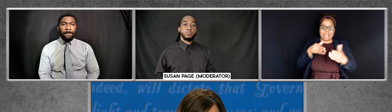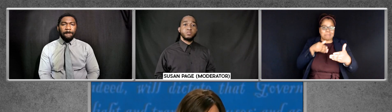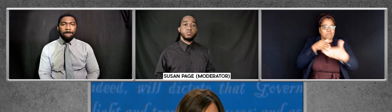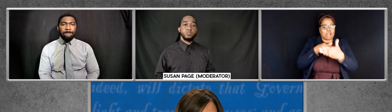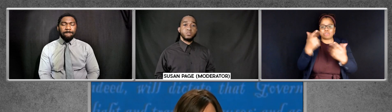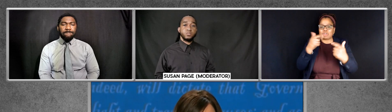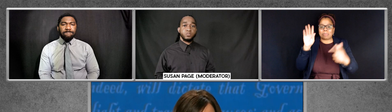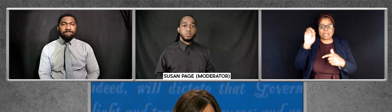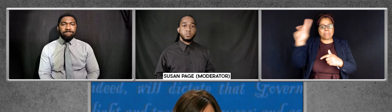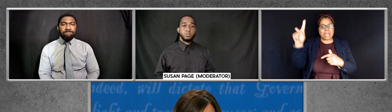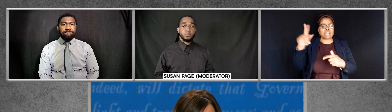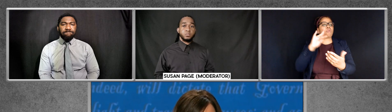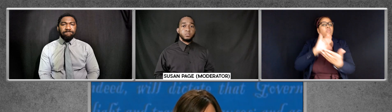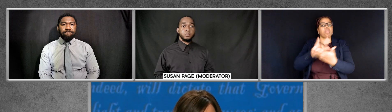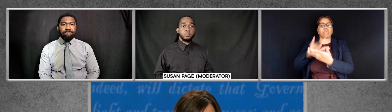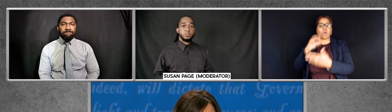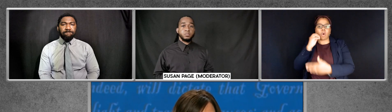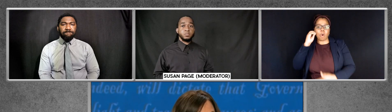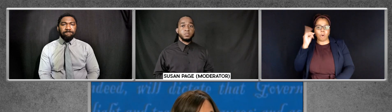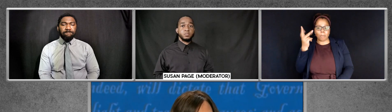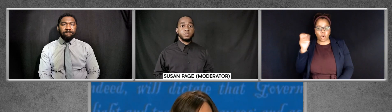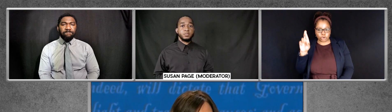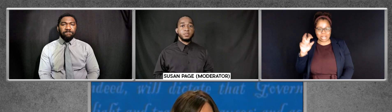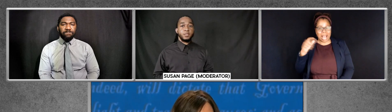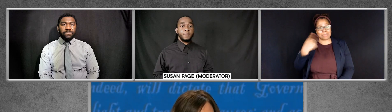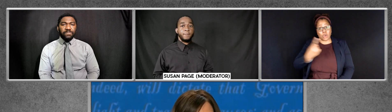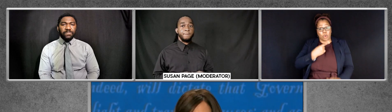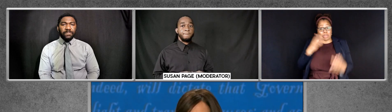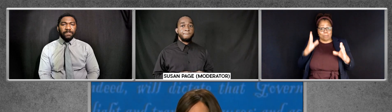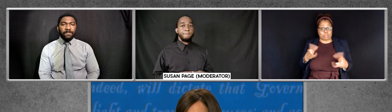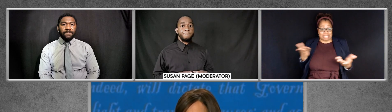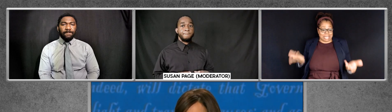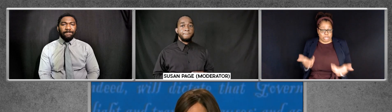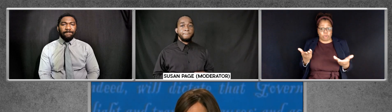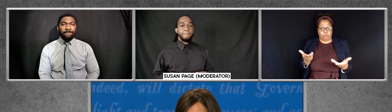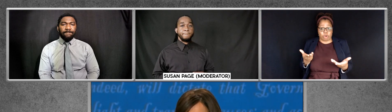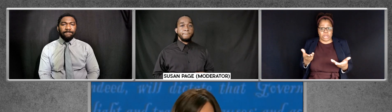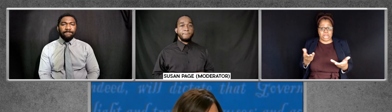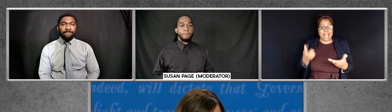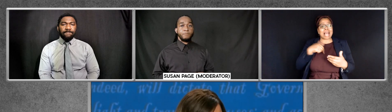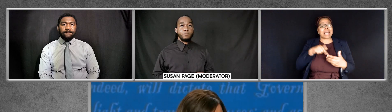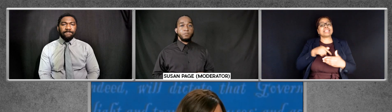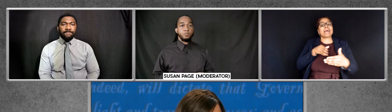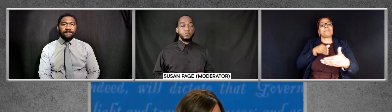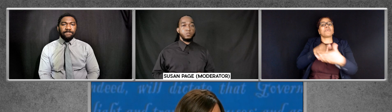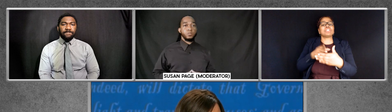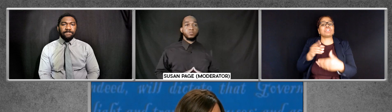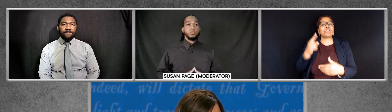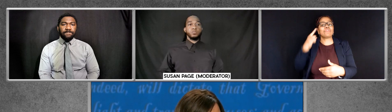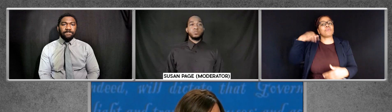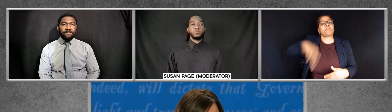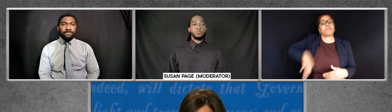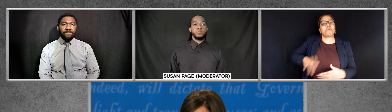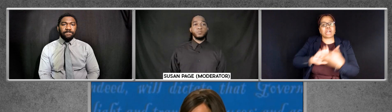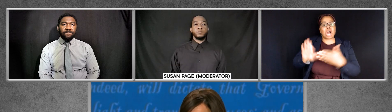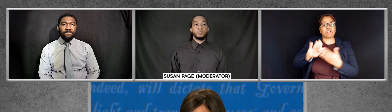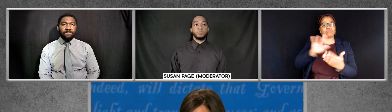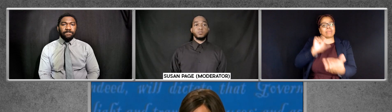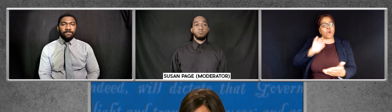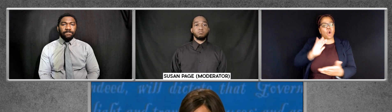homeowners. I'm the only one on this stage who prosecuted for-profit colleges for taking advantage of our veterans. And